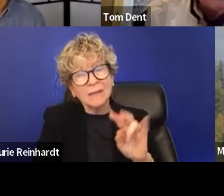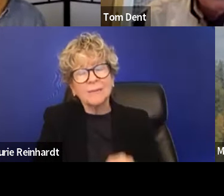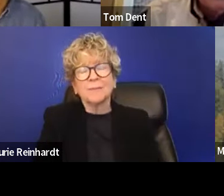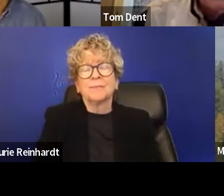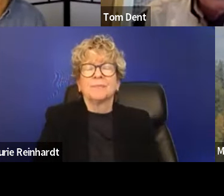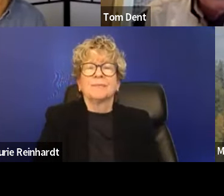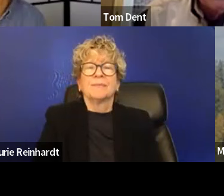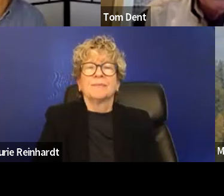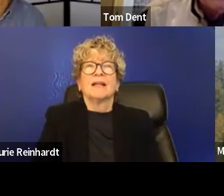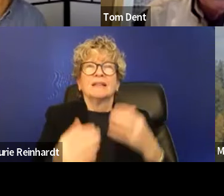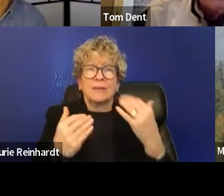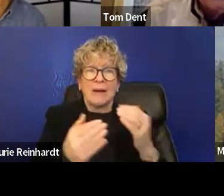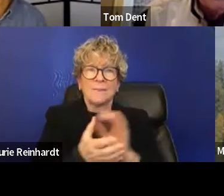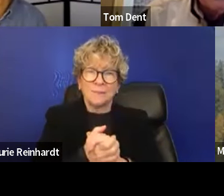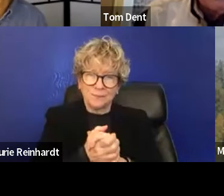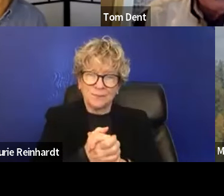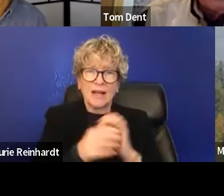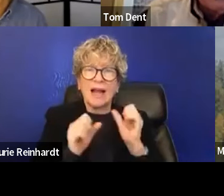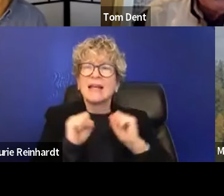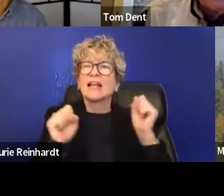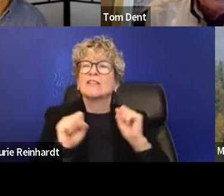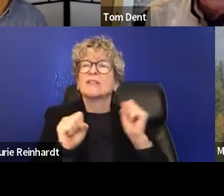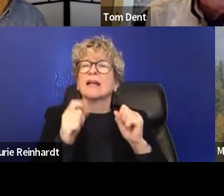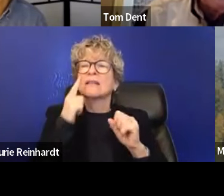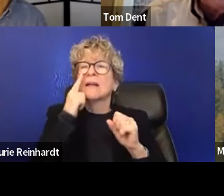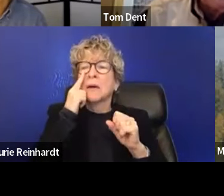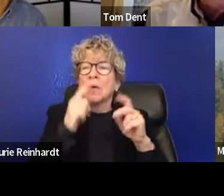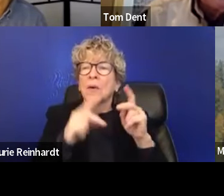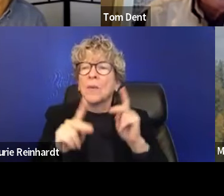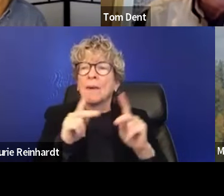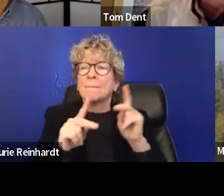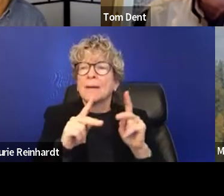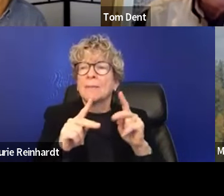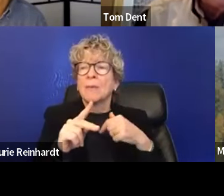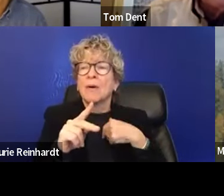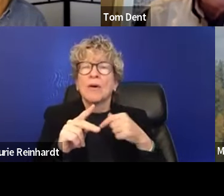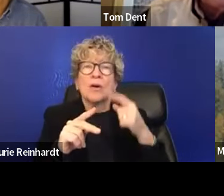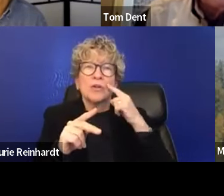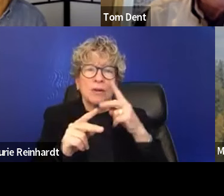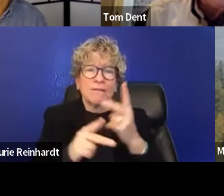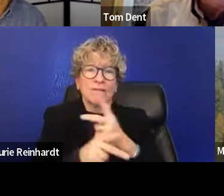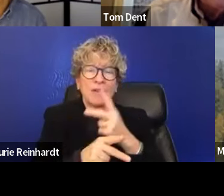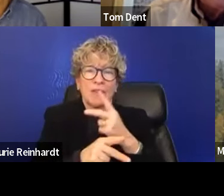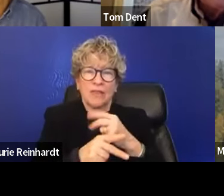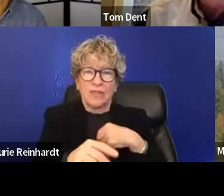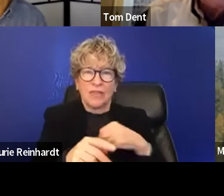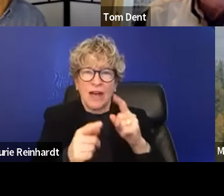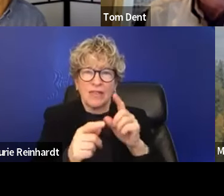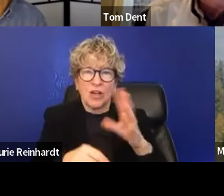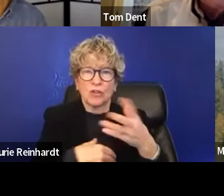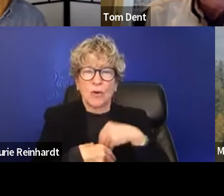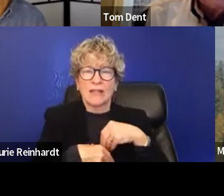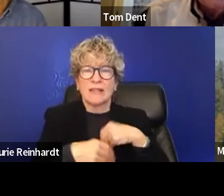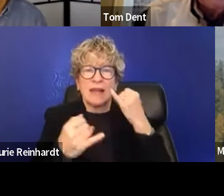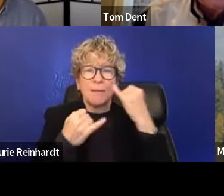So, an exercise. I think that when people try to imagine what it's like to be trans, they try to imagine wanting to be different. If